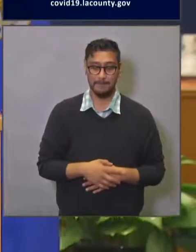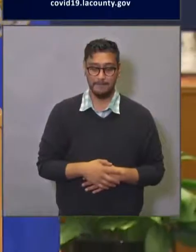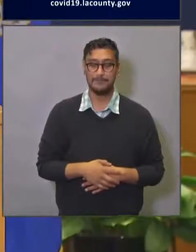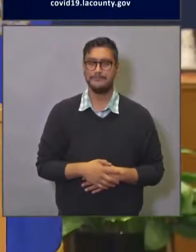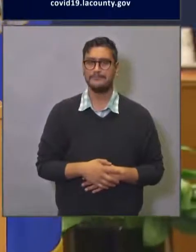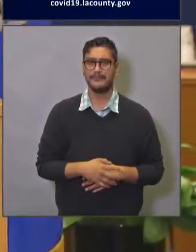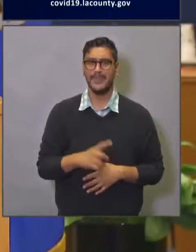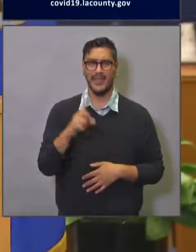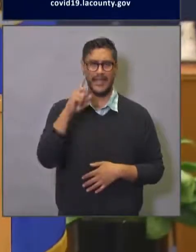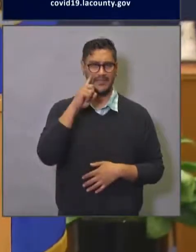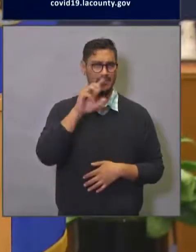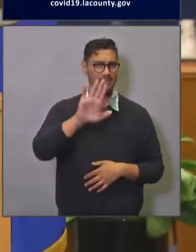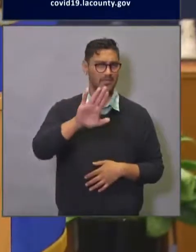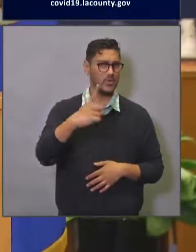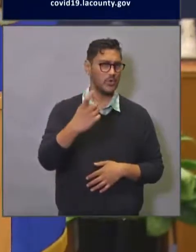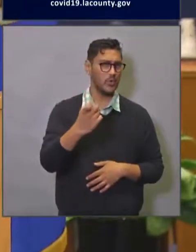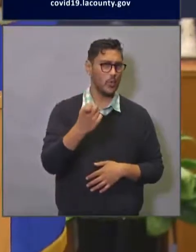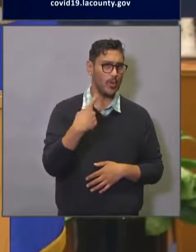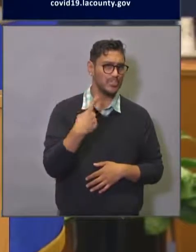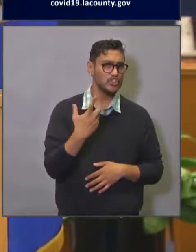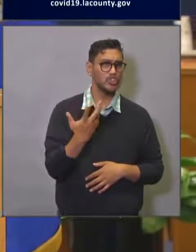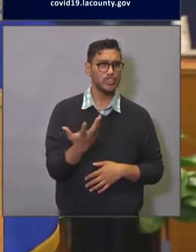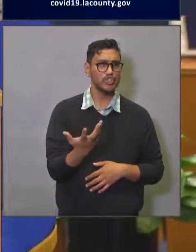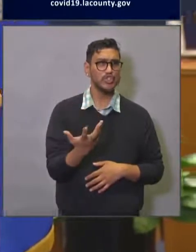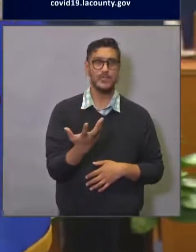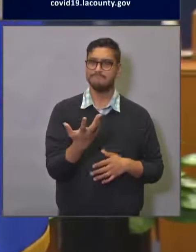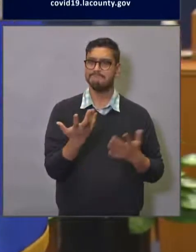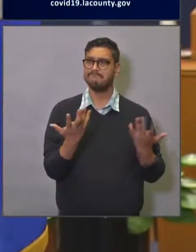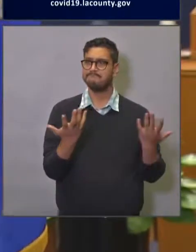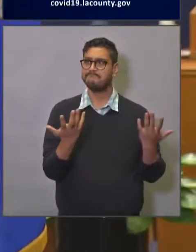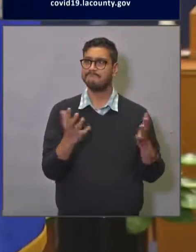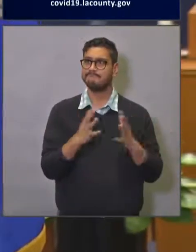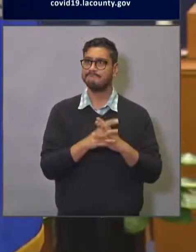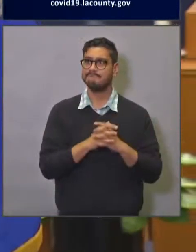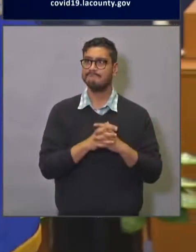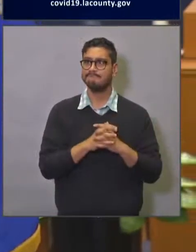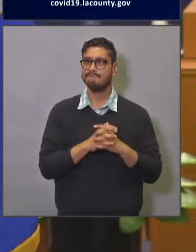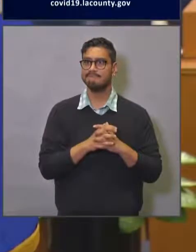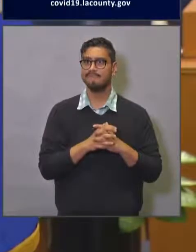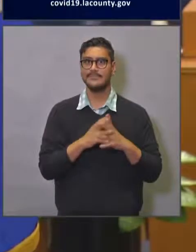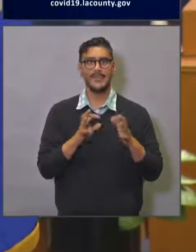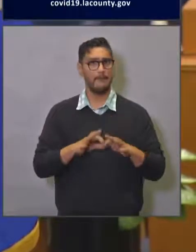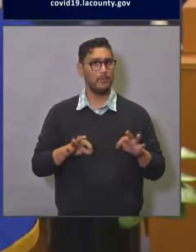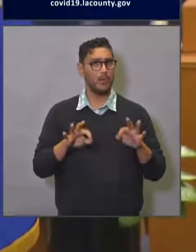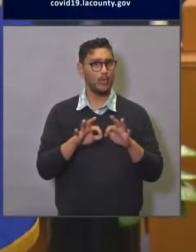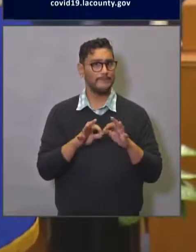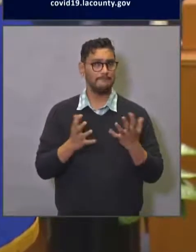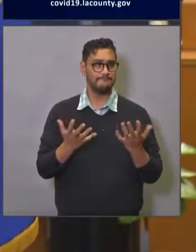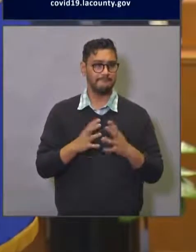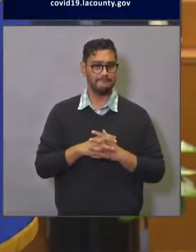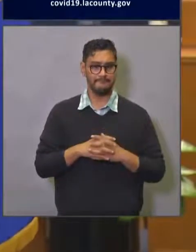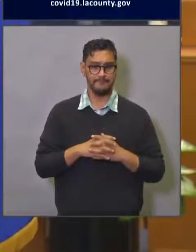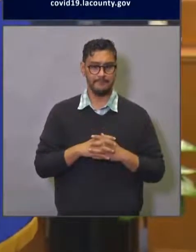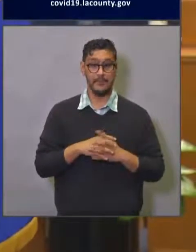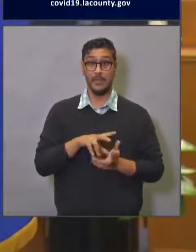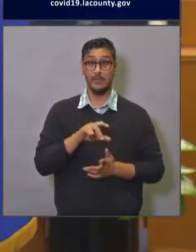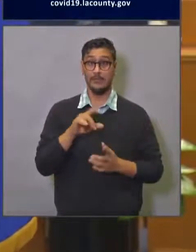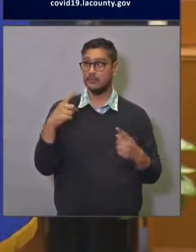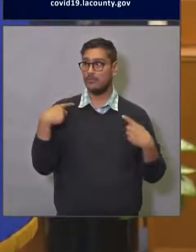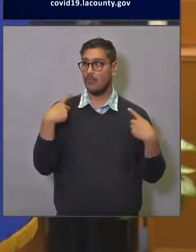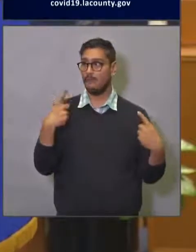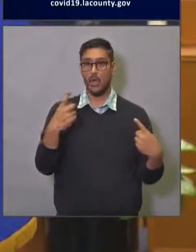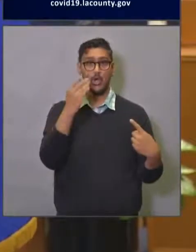I think the question's really critical about, if our data's looking better than it